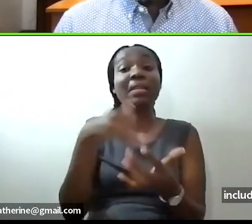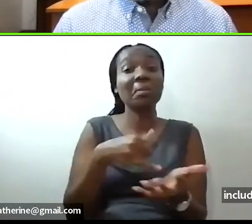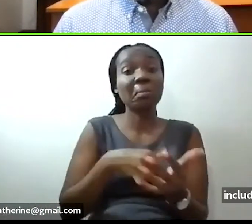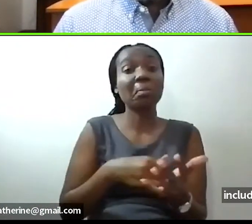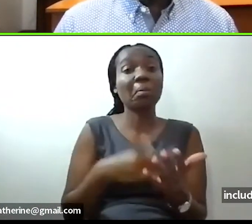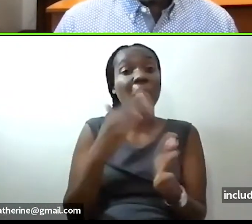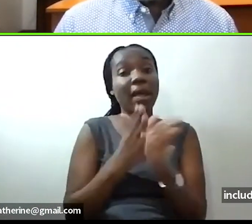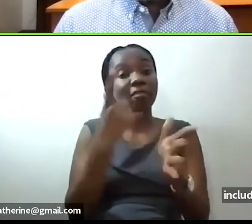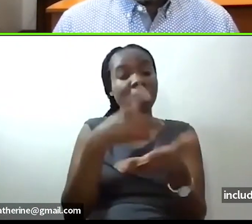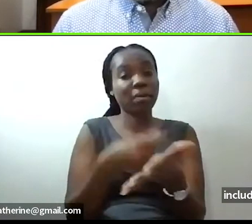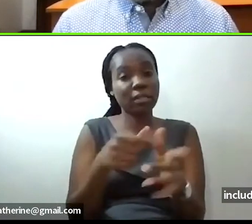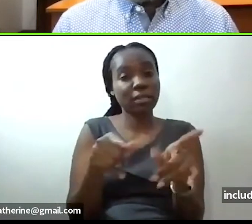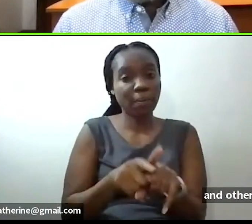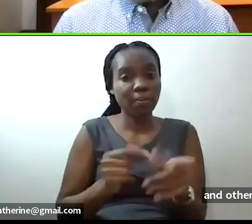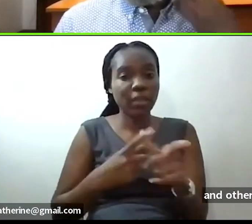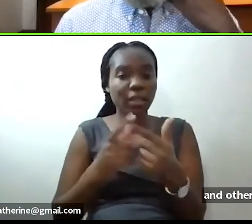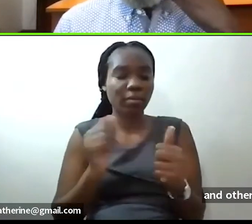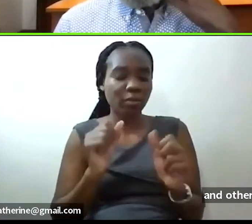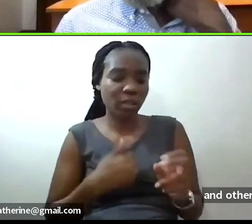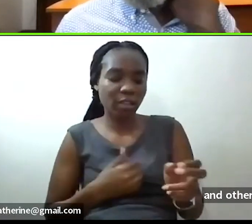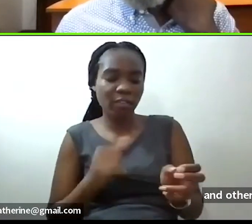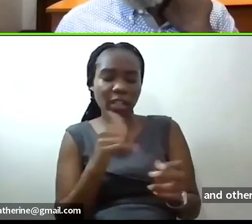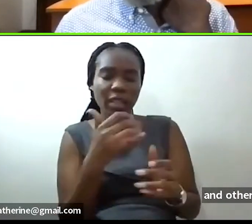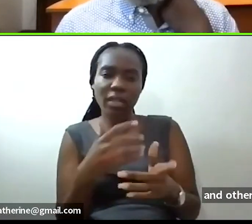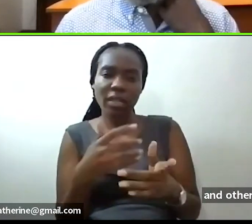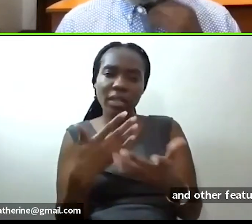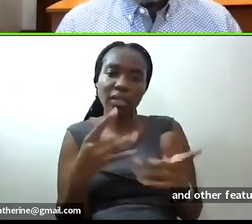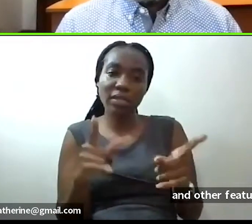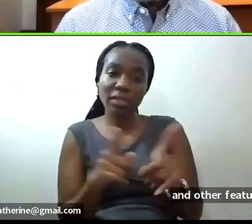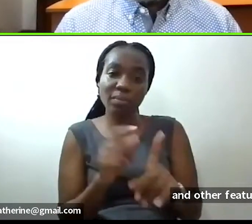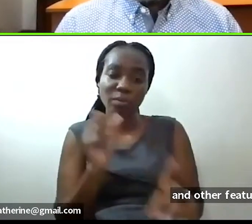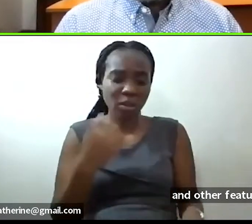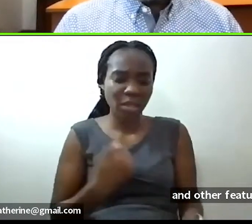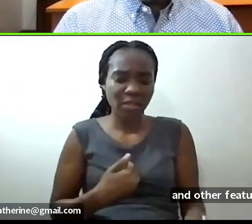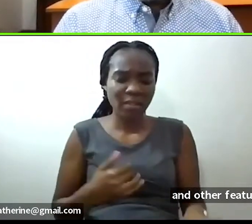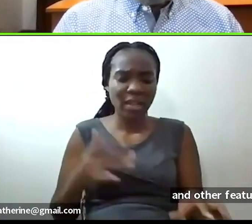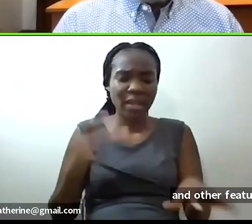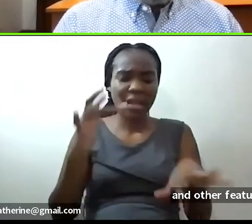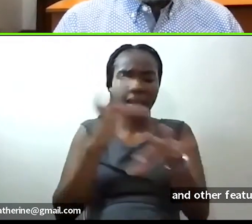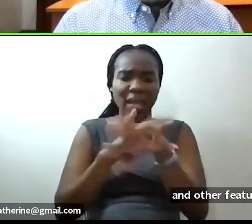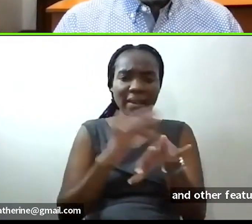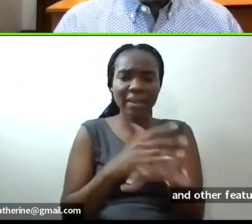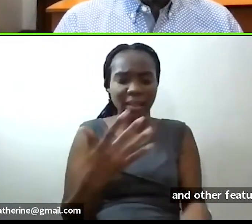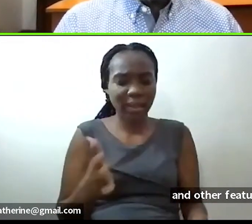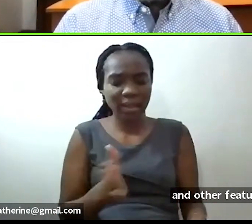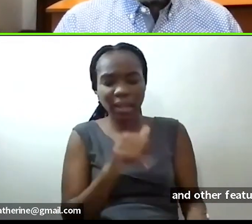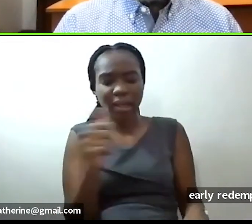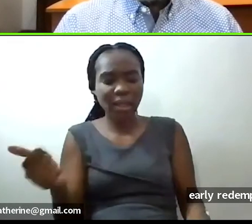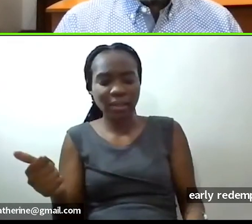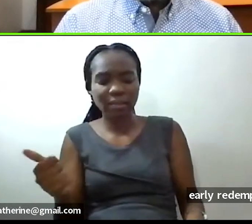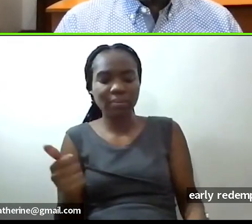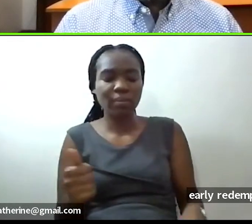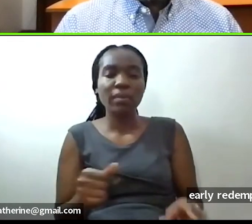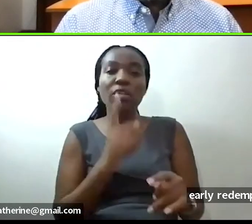could include redemption, early redemption, call provisions, and the like. Then we have what is called zero